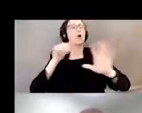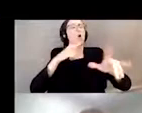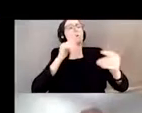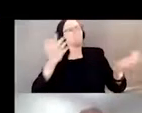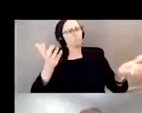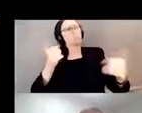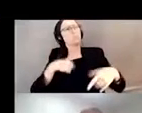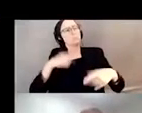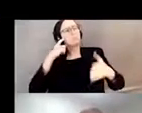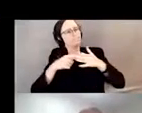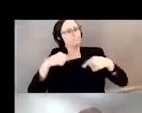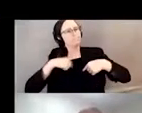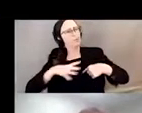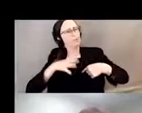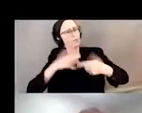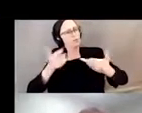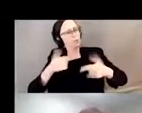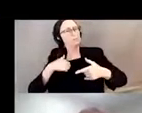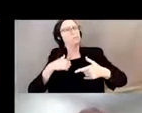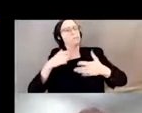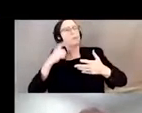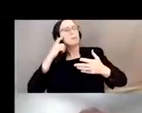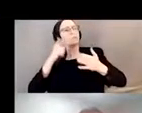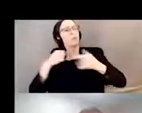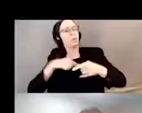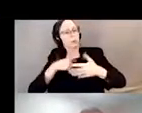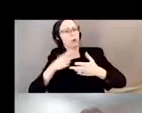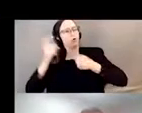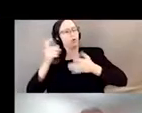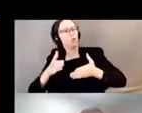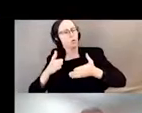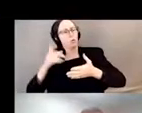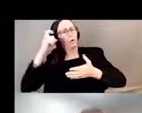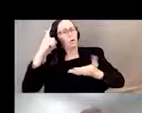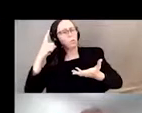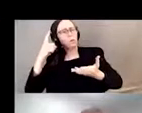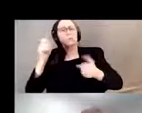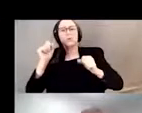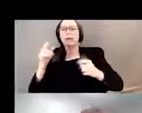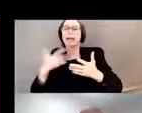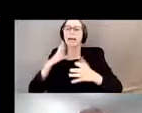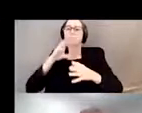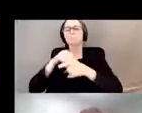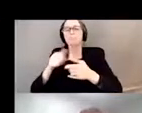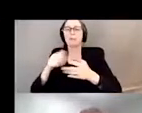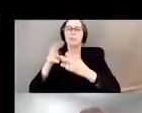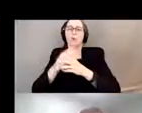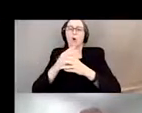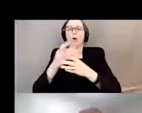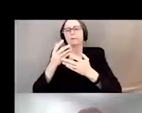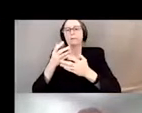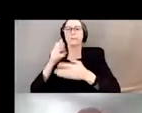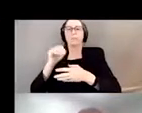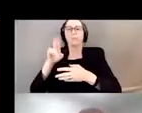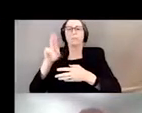form of official diplomatic recognition so that they could get back into the world market. They could get back